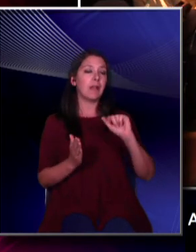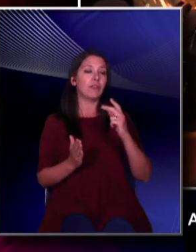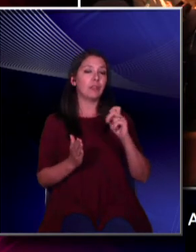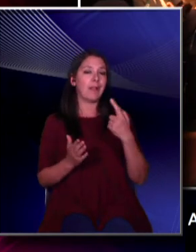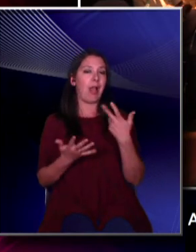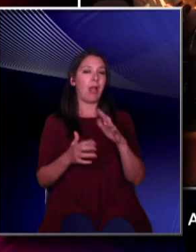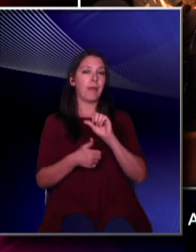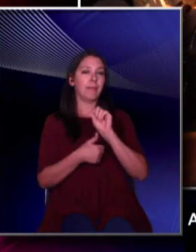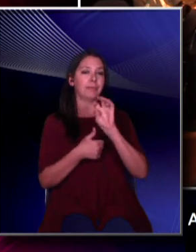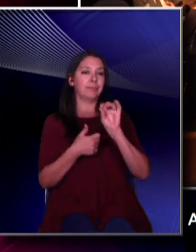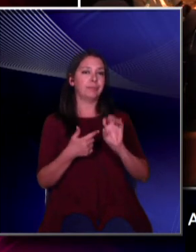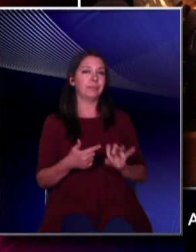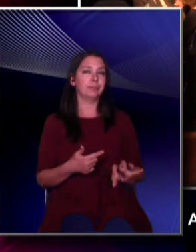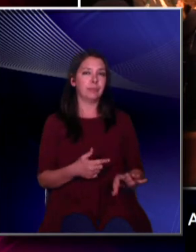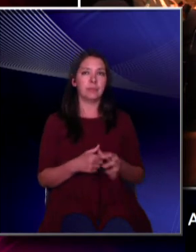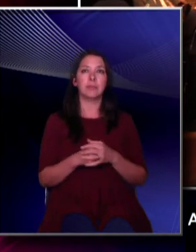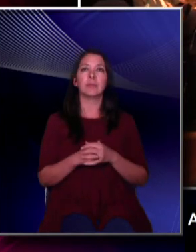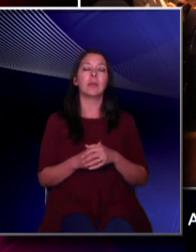2.01?